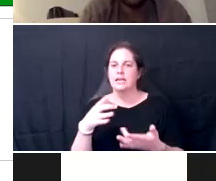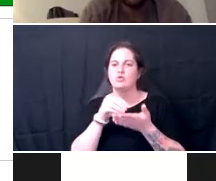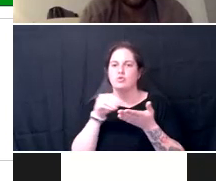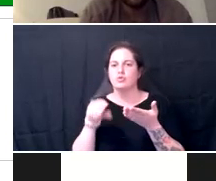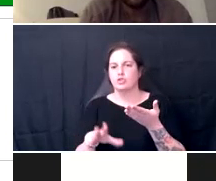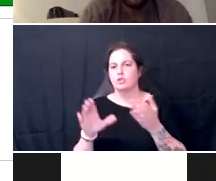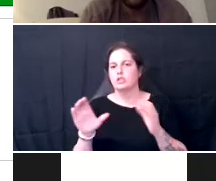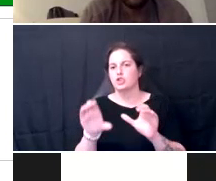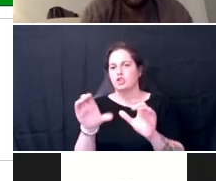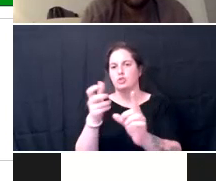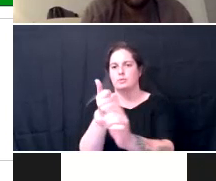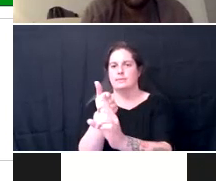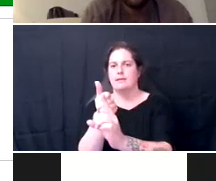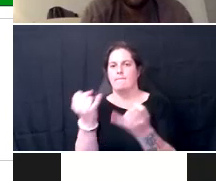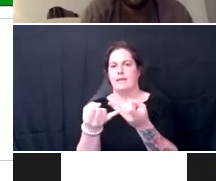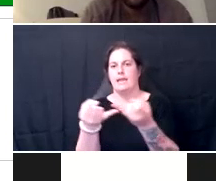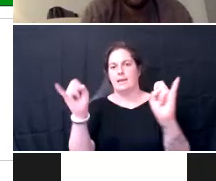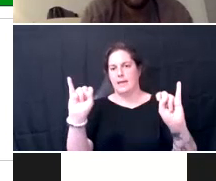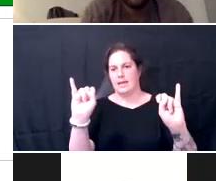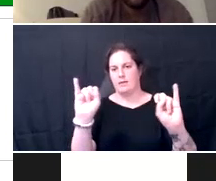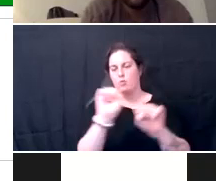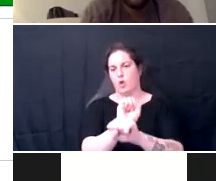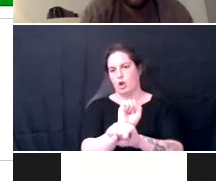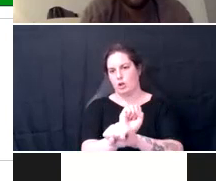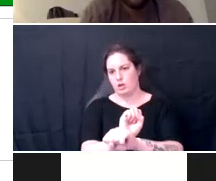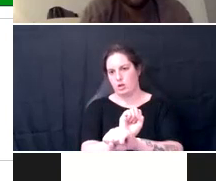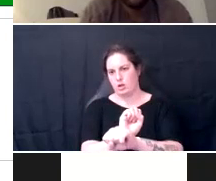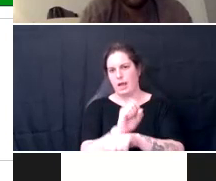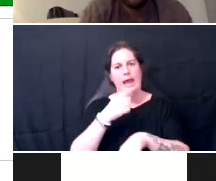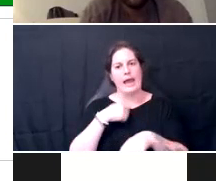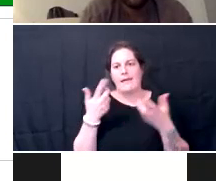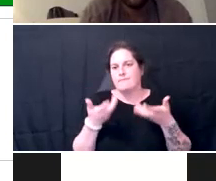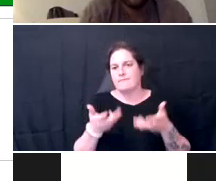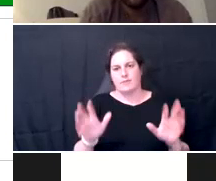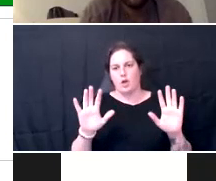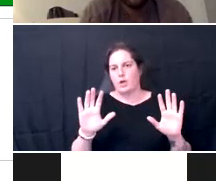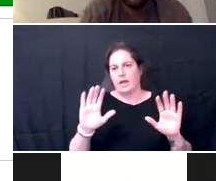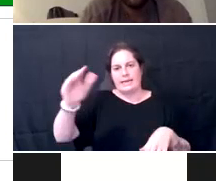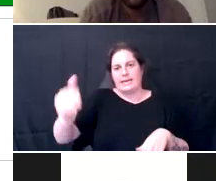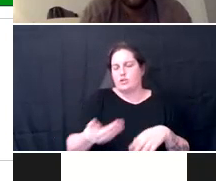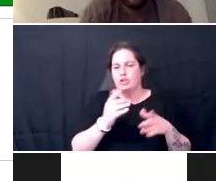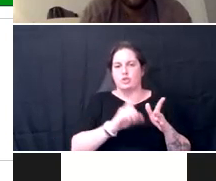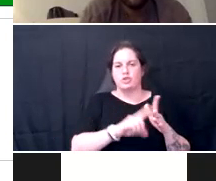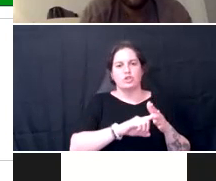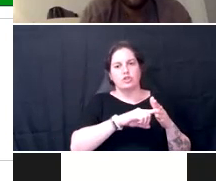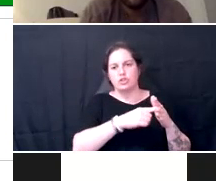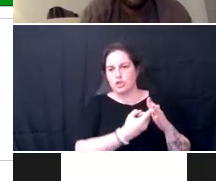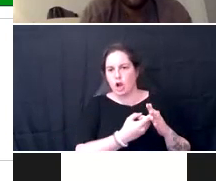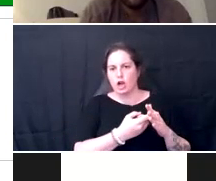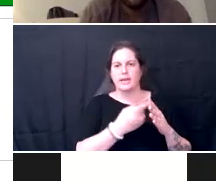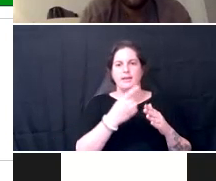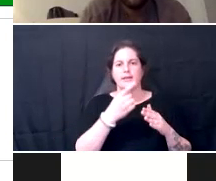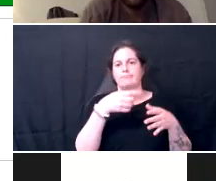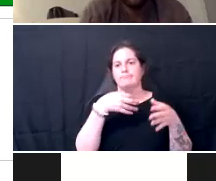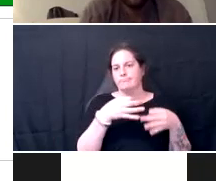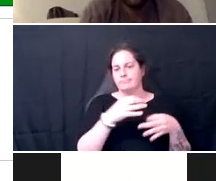own, independently, right? That's because I've introduced you to the concept of what are scalars and what are vectors.